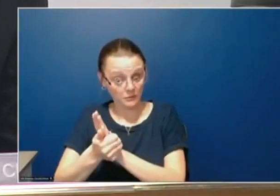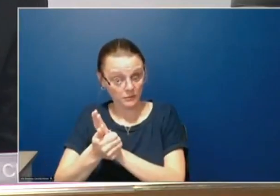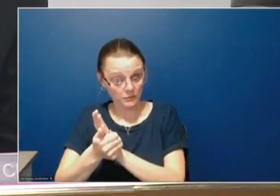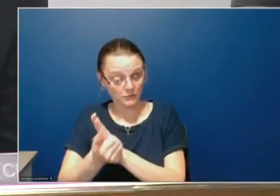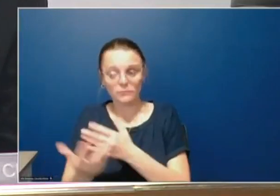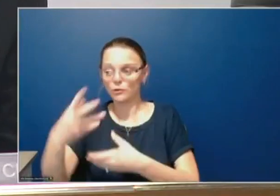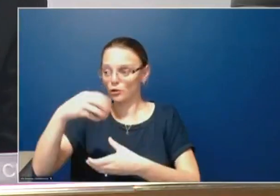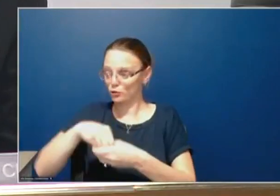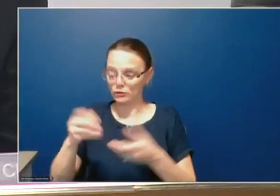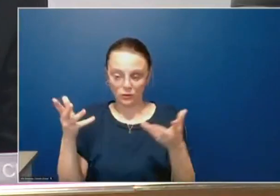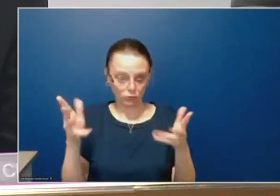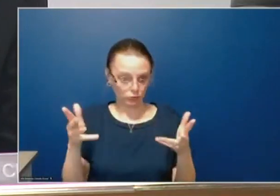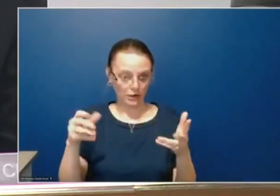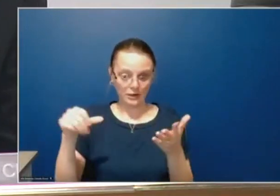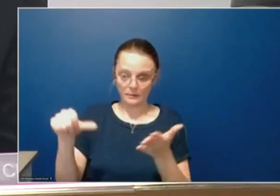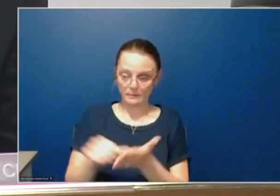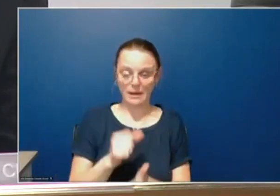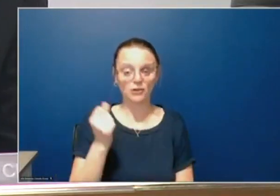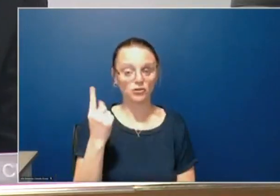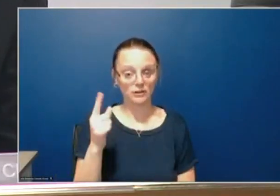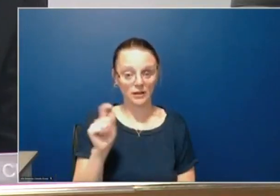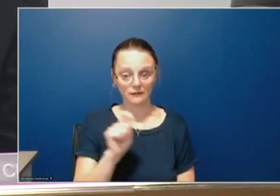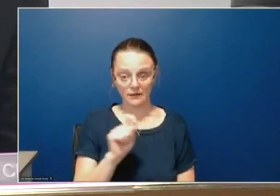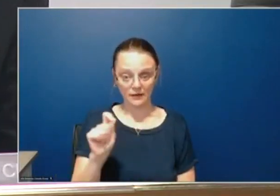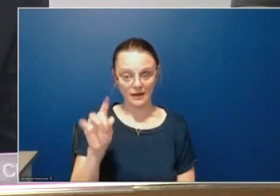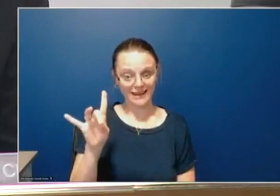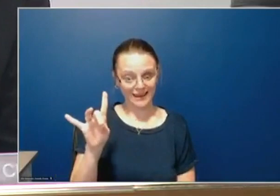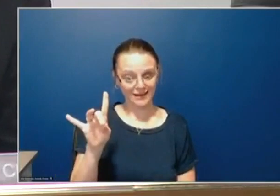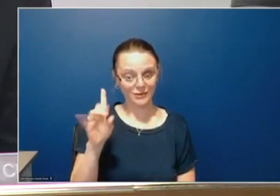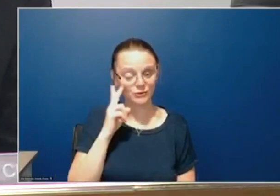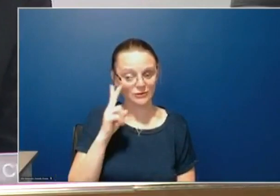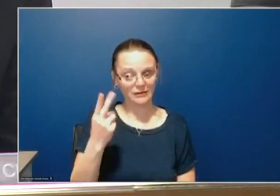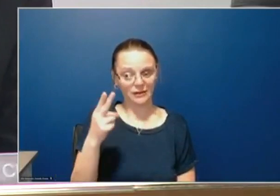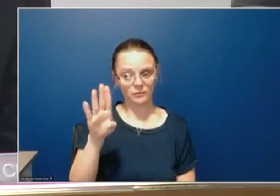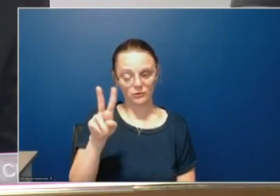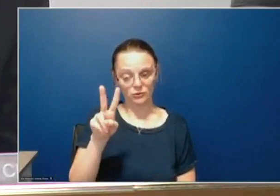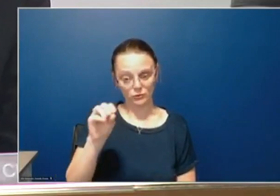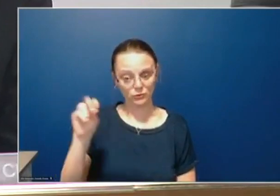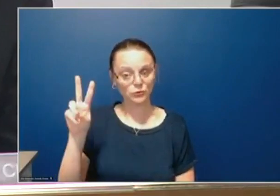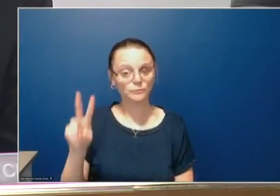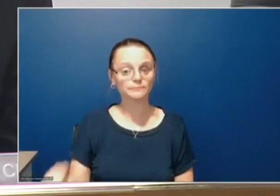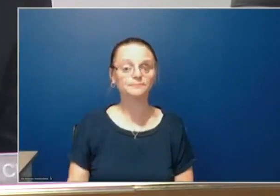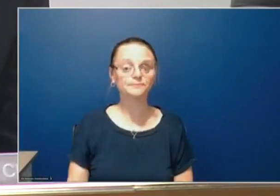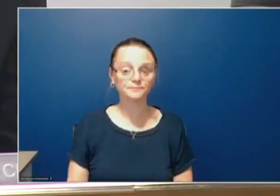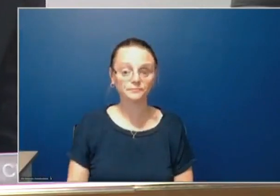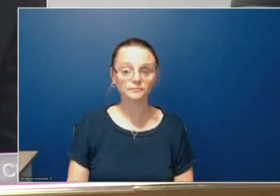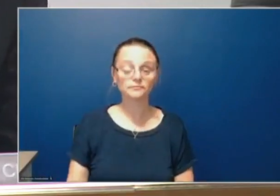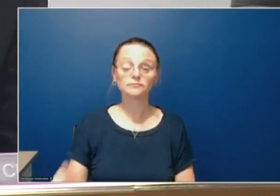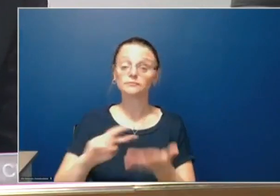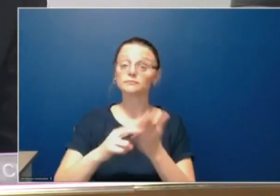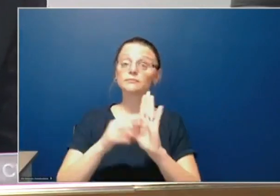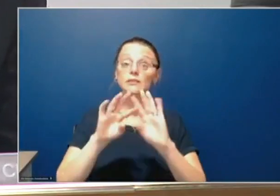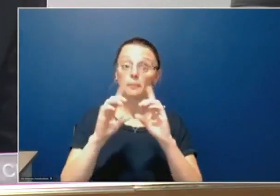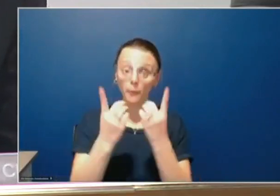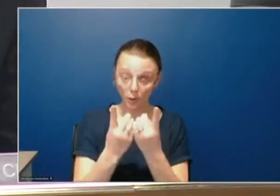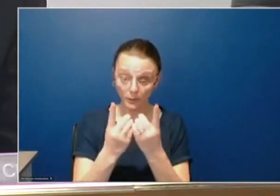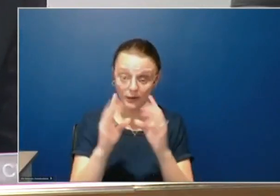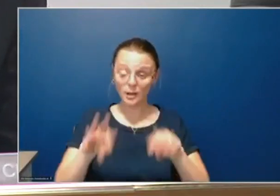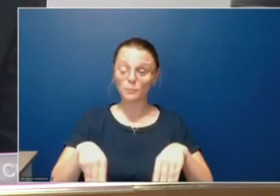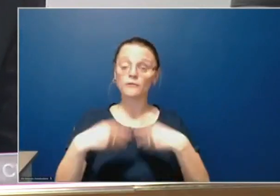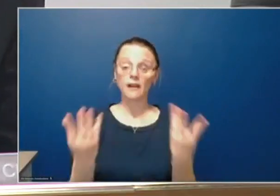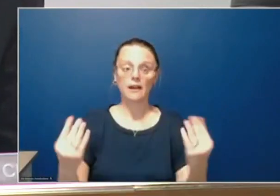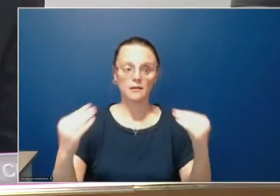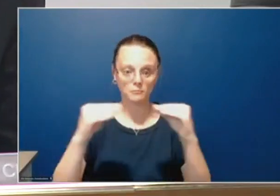that, and that's on page 11, line 8 of House Bill 2002. It gives the department the ability to provide further